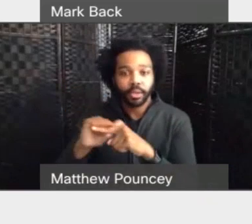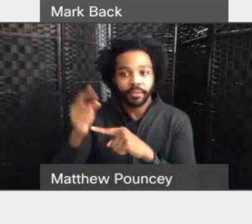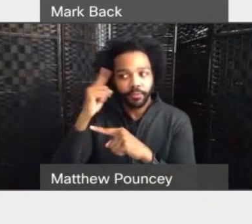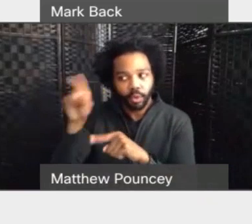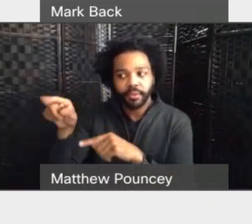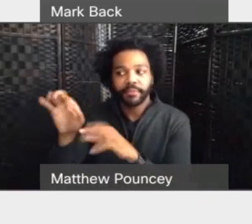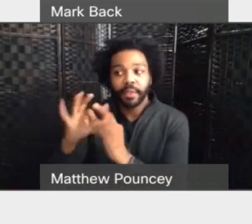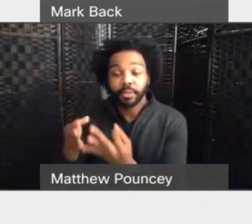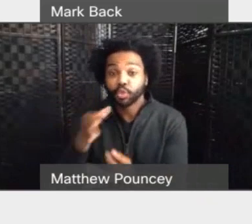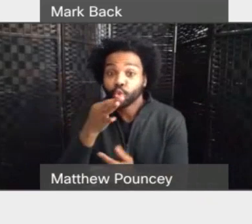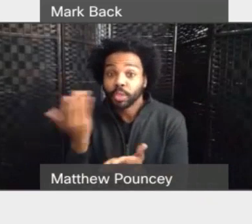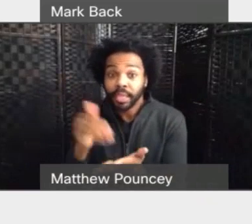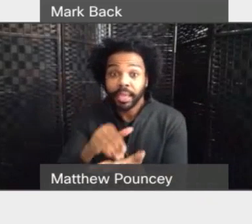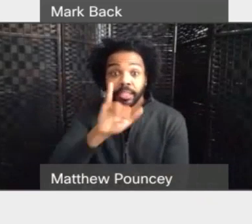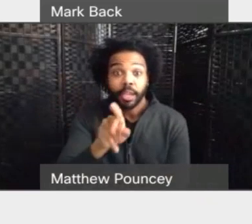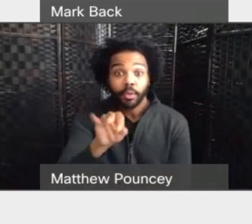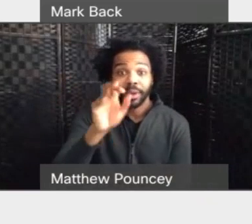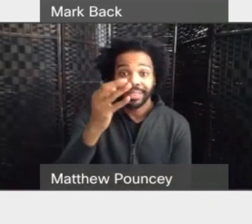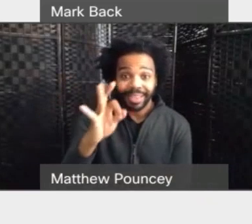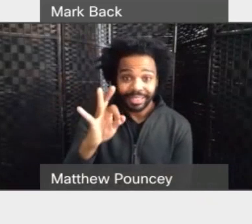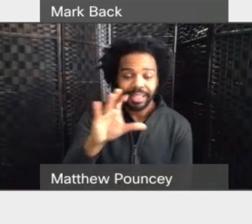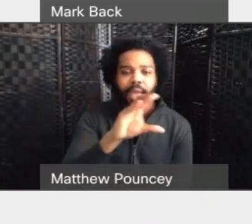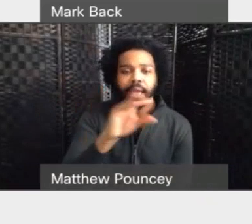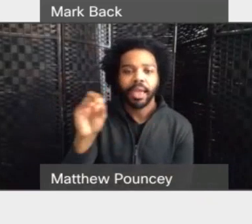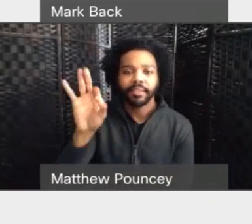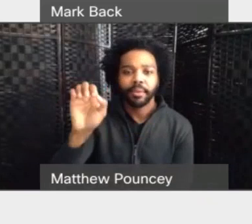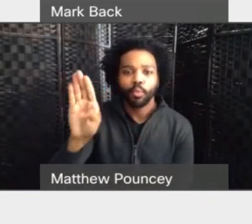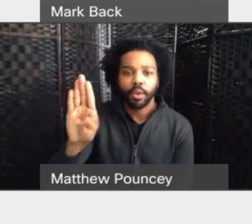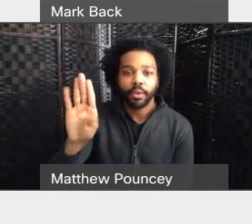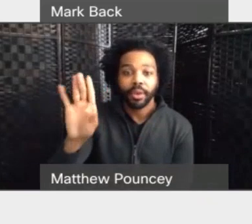January 19th and February 8th.